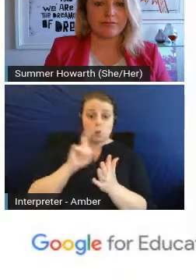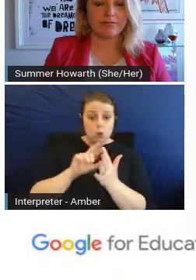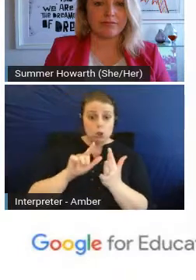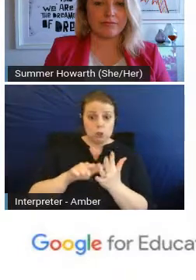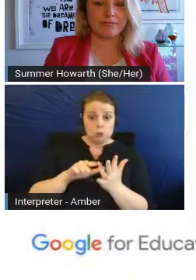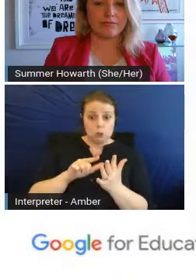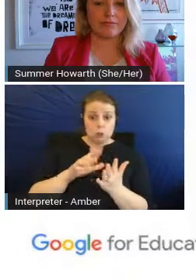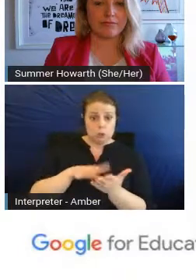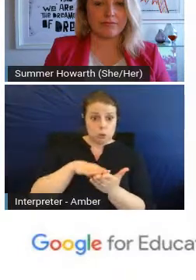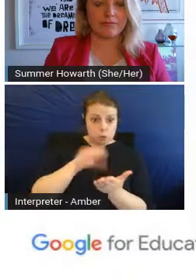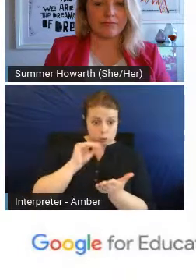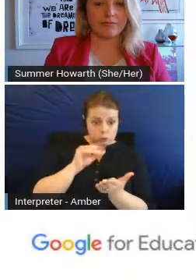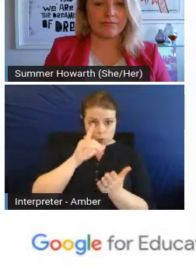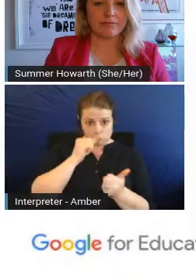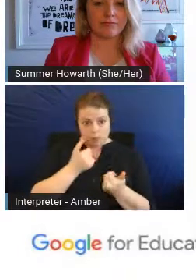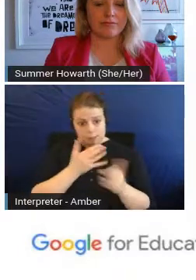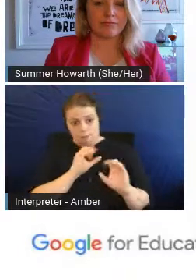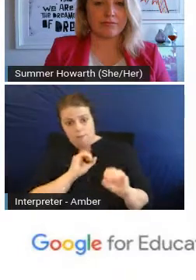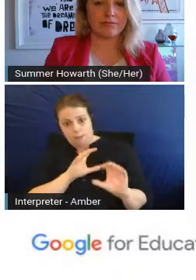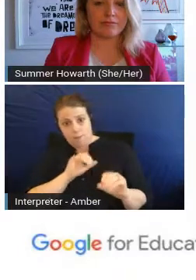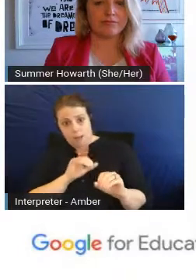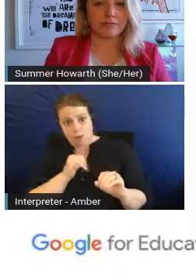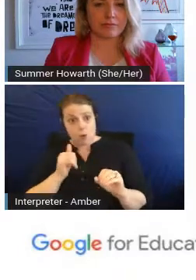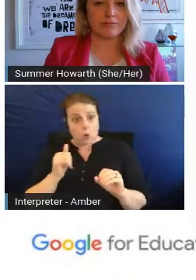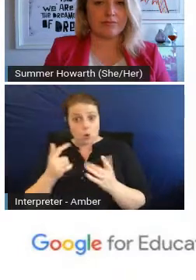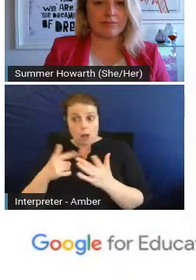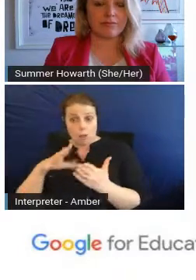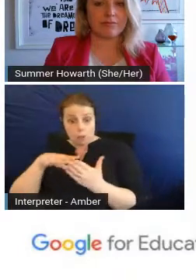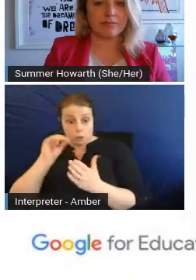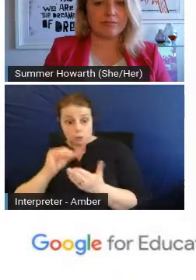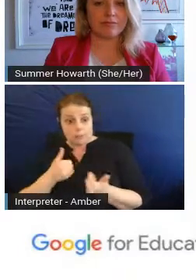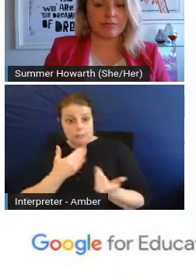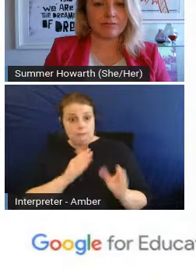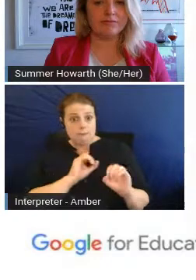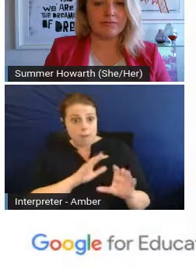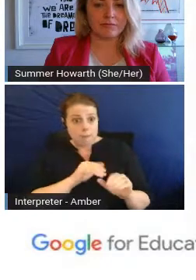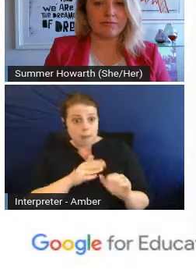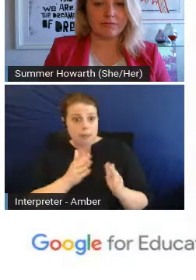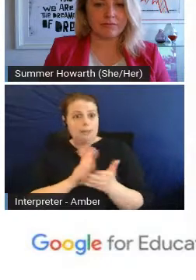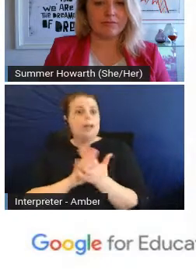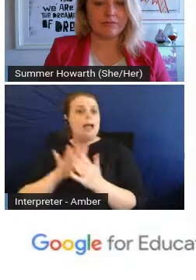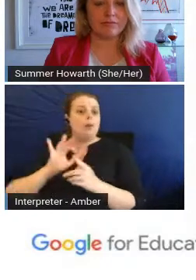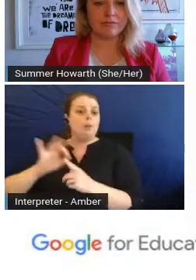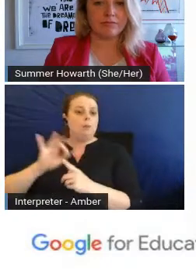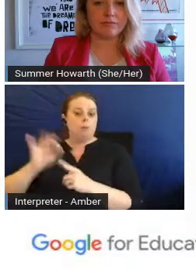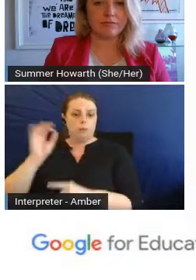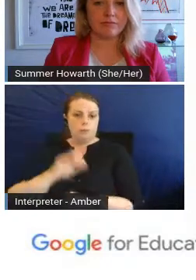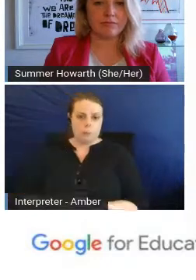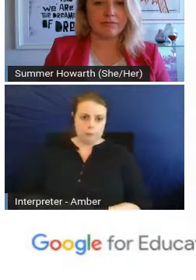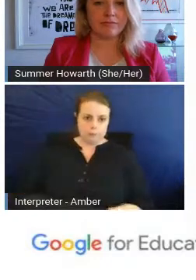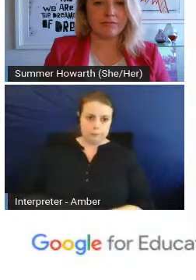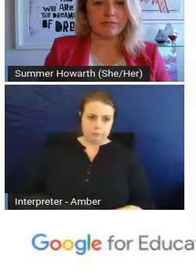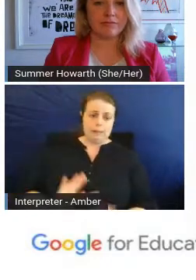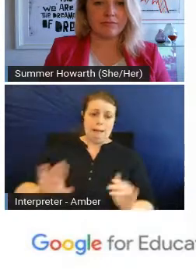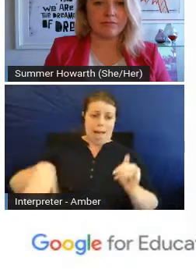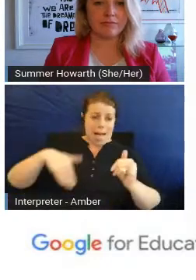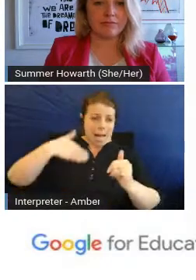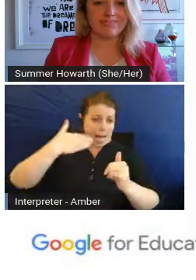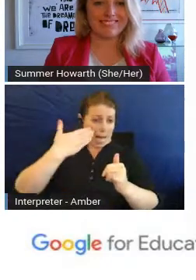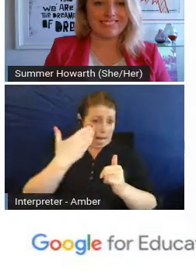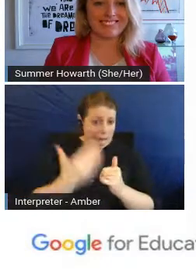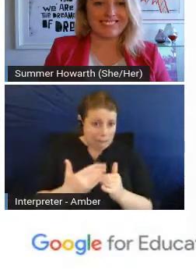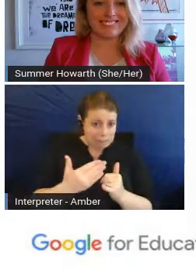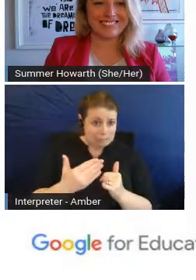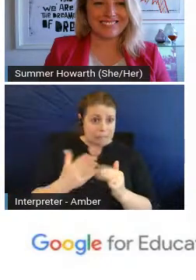their peers are able to give them feedback and also feed forward. Right, the last piece, and then I am definitely